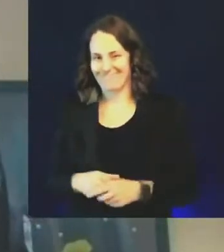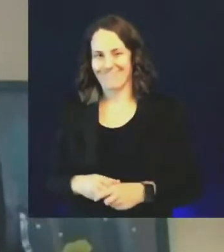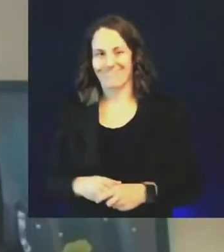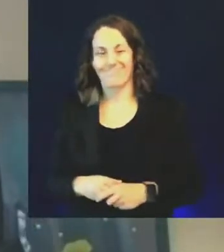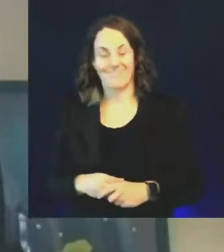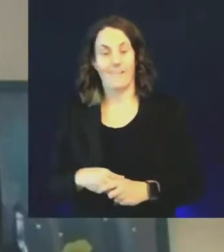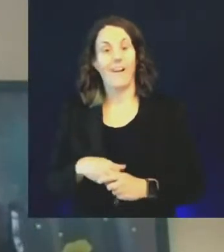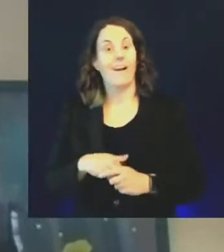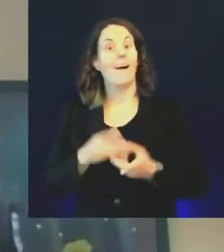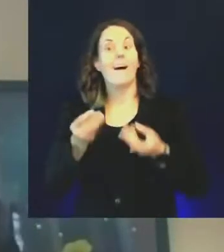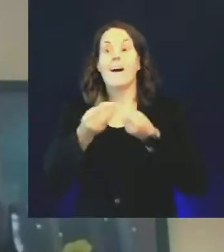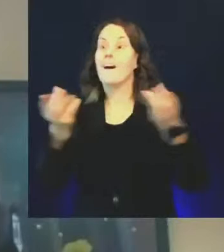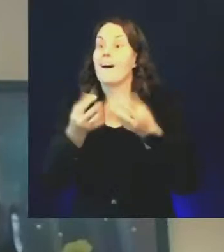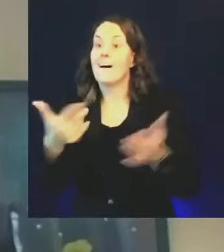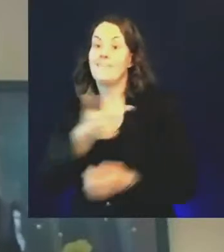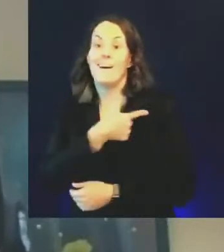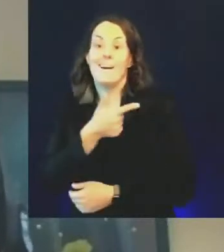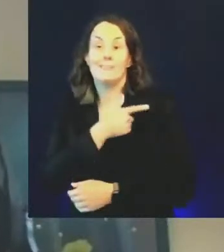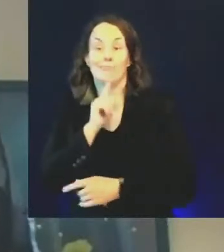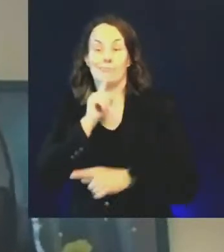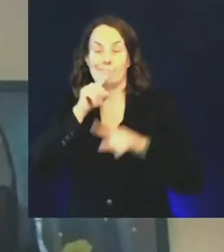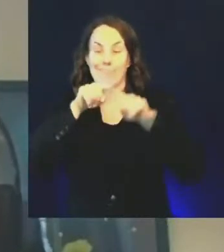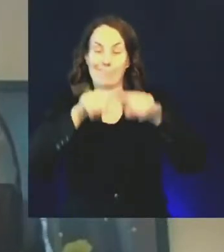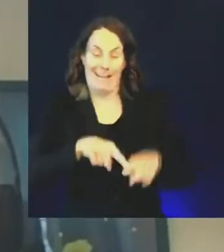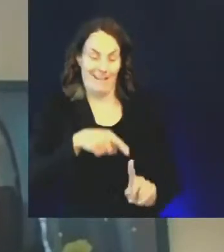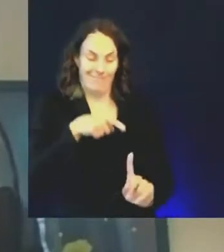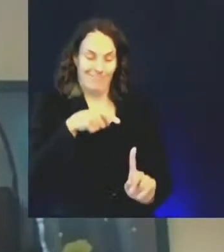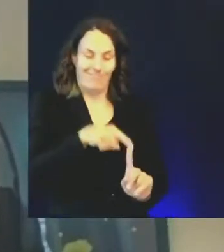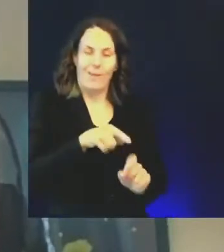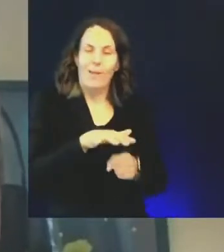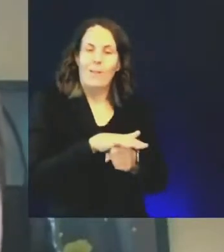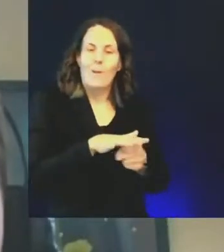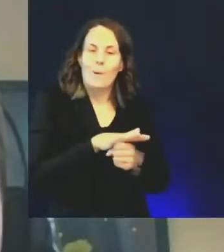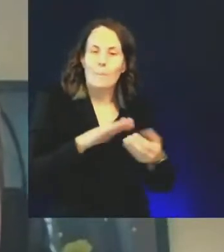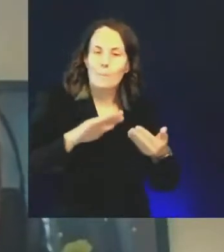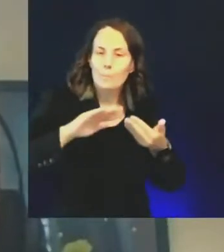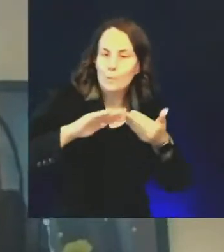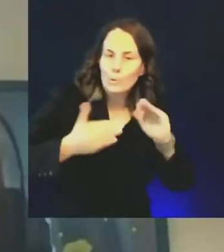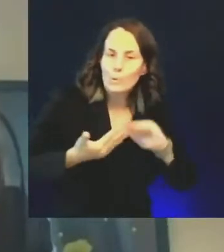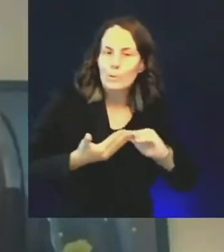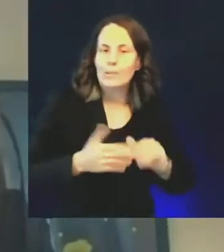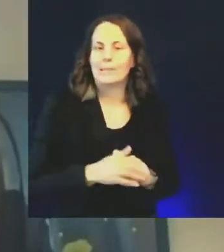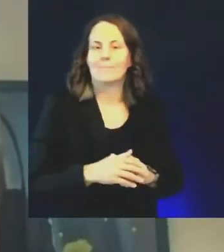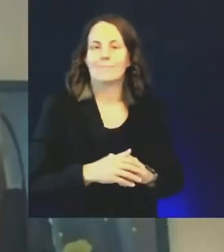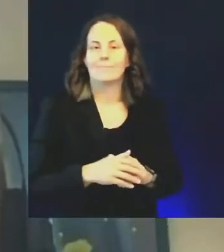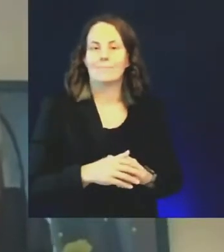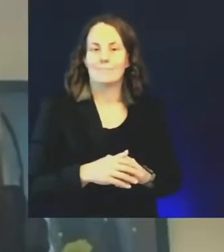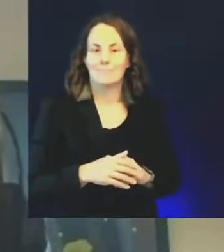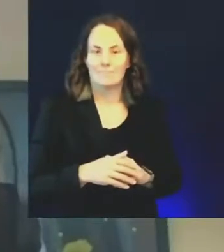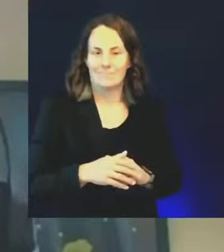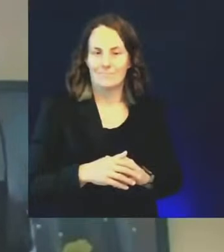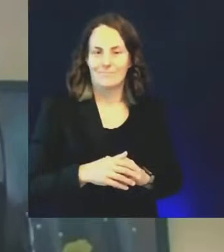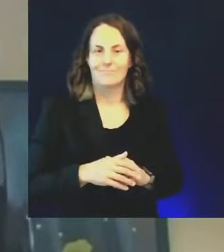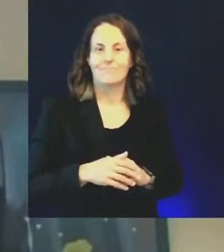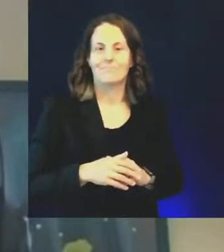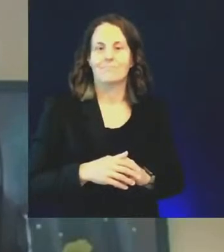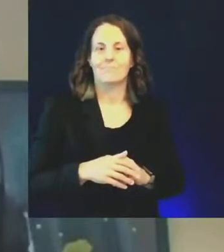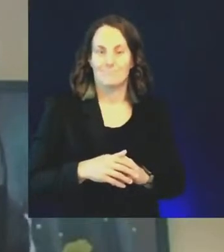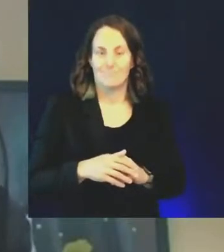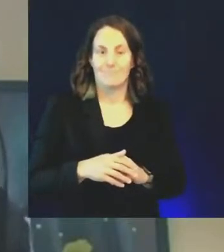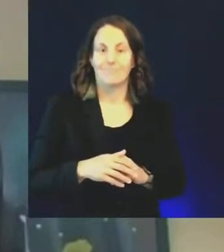I cannot describe for you right now what's happening in every single county in Wisconsin. What I can tell you is, in